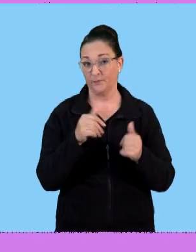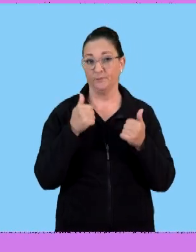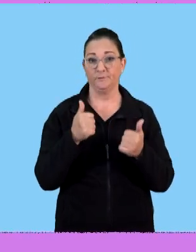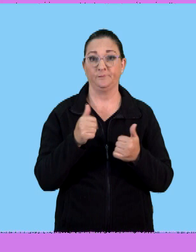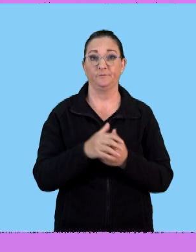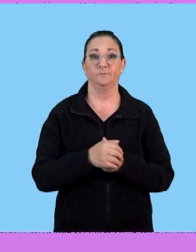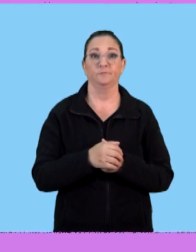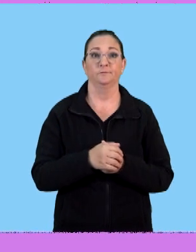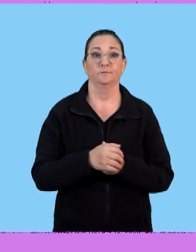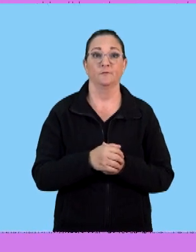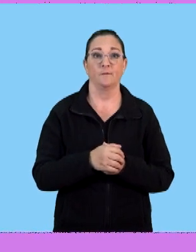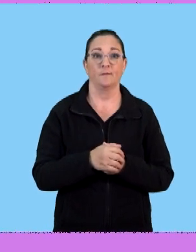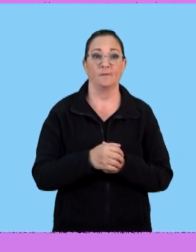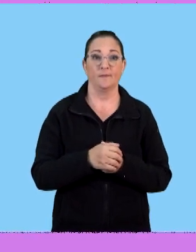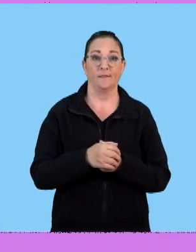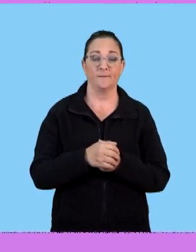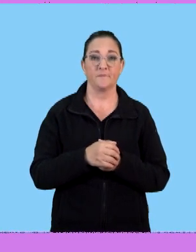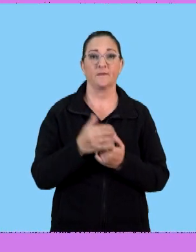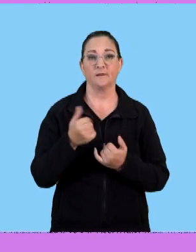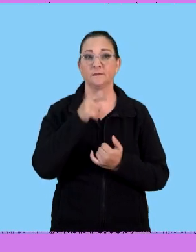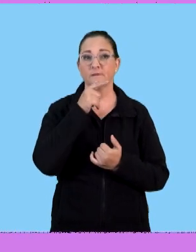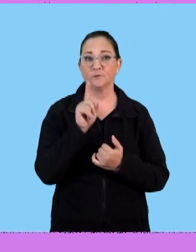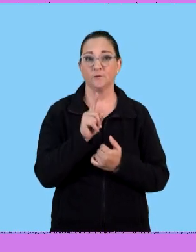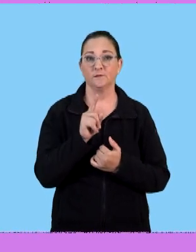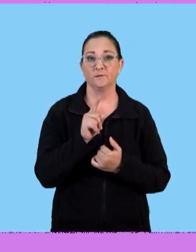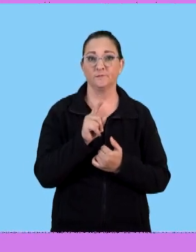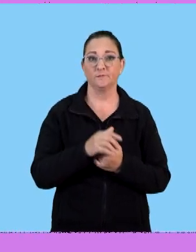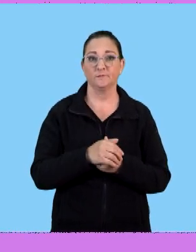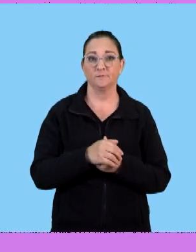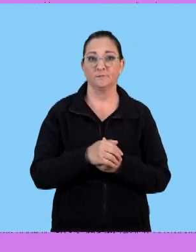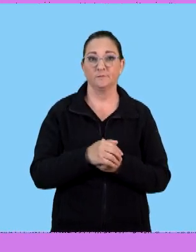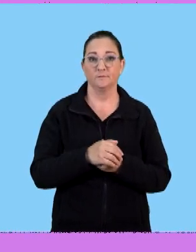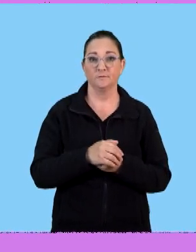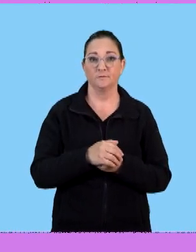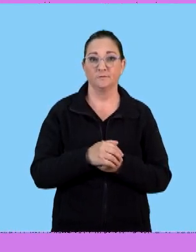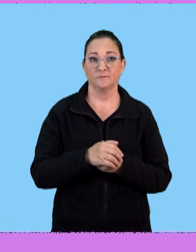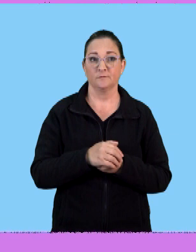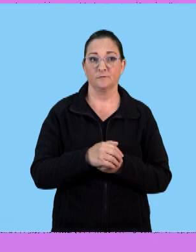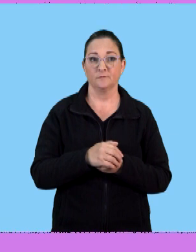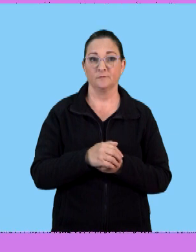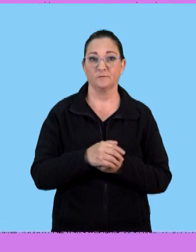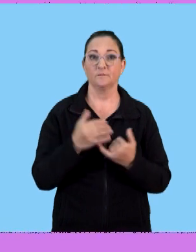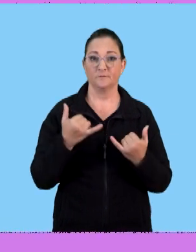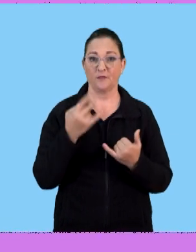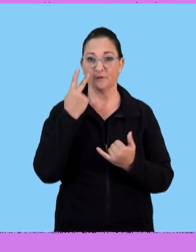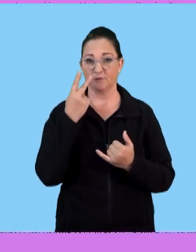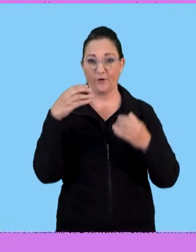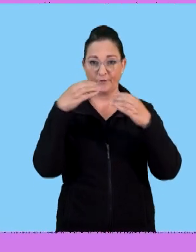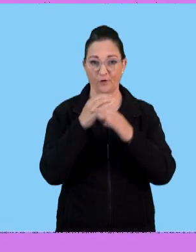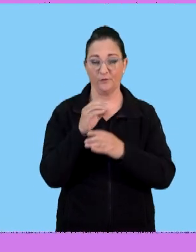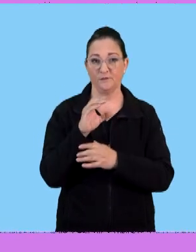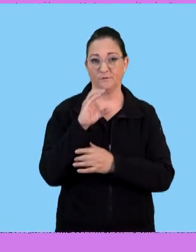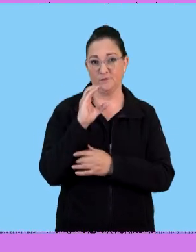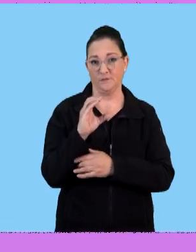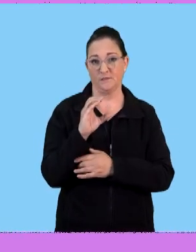that? All right. Now I will move on to our question at hand that says, let's quickly go to, there